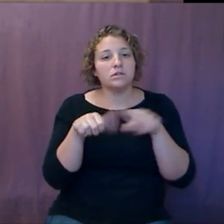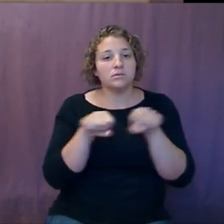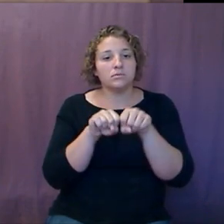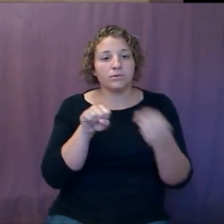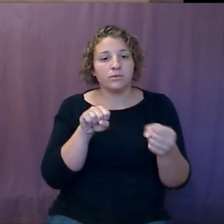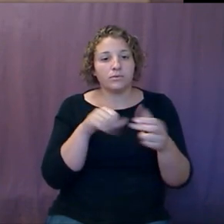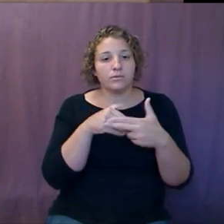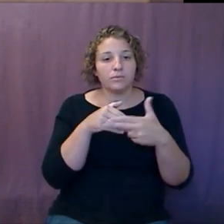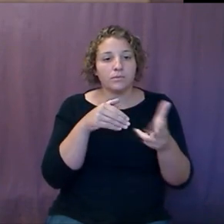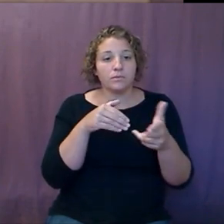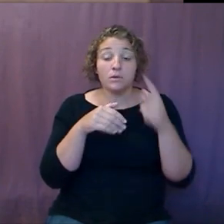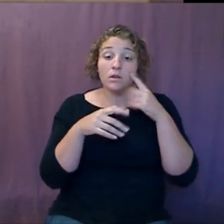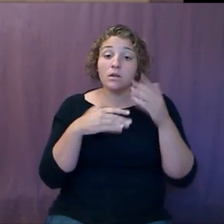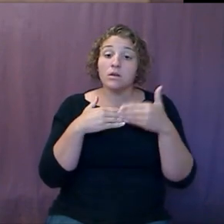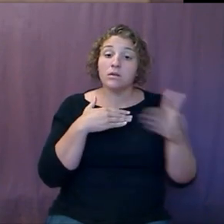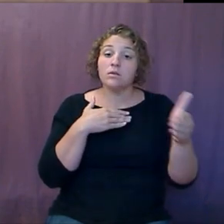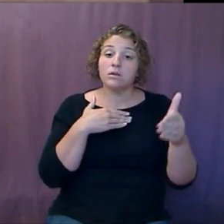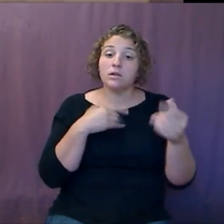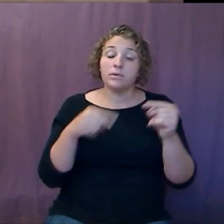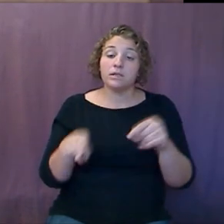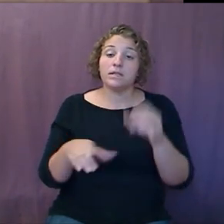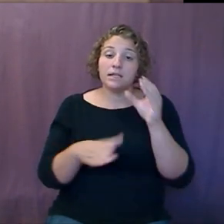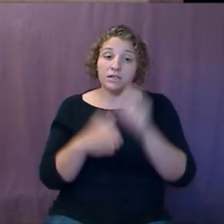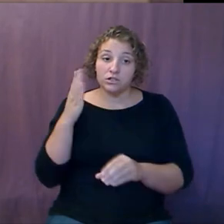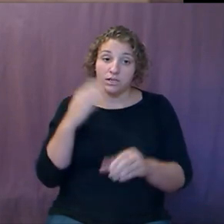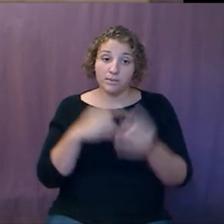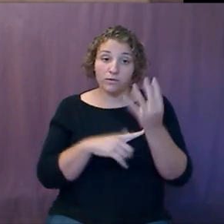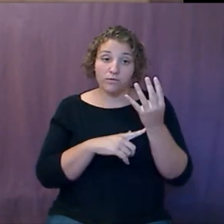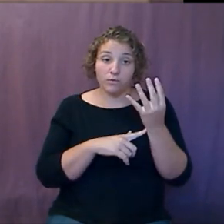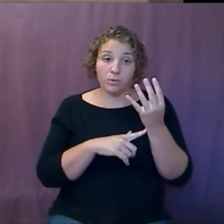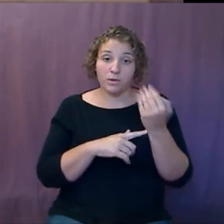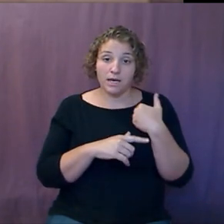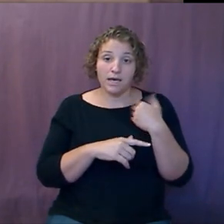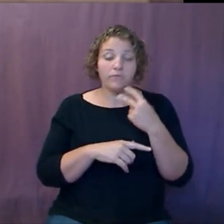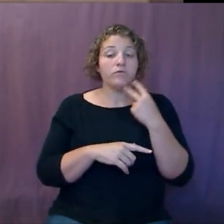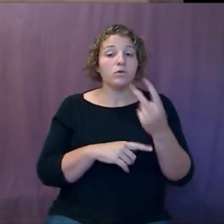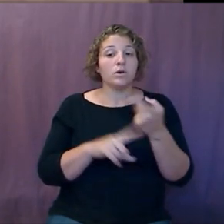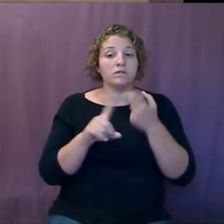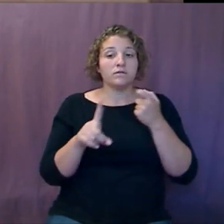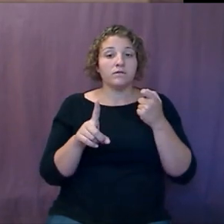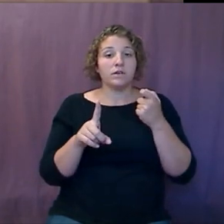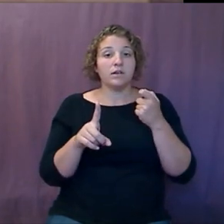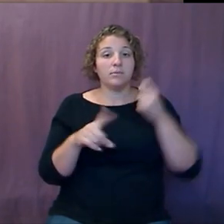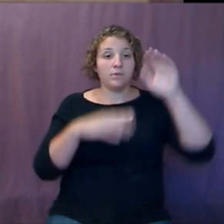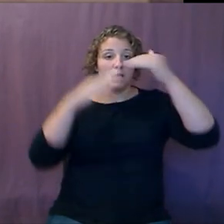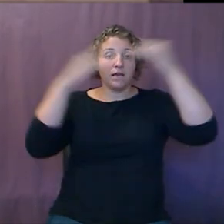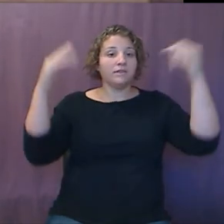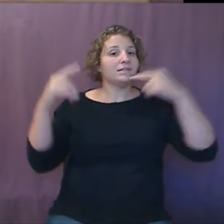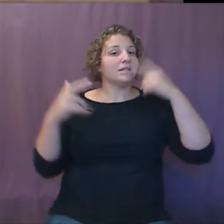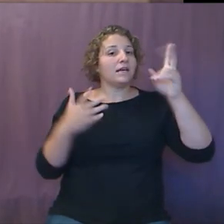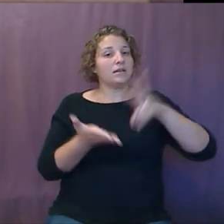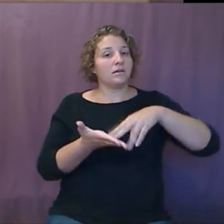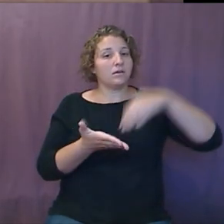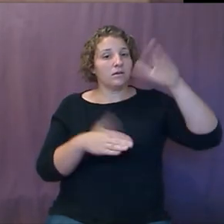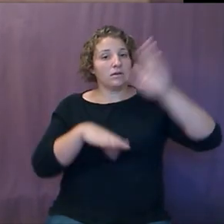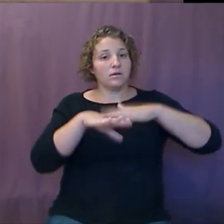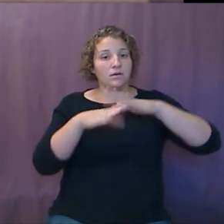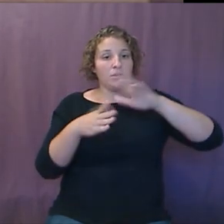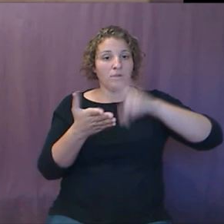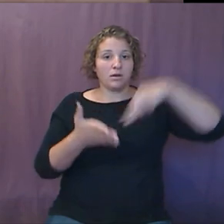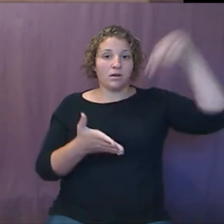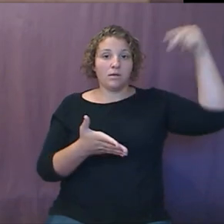then you go back to chapter 4 and you have in chapter 4 a voice from heaven saying come up here and interestingly enough you see the